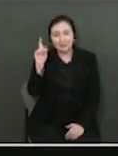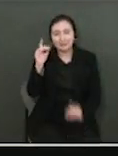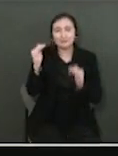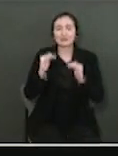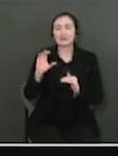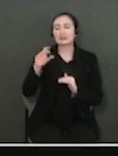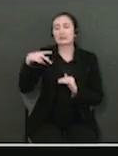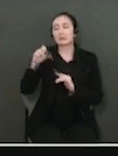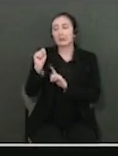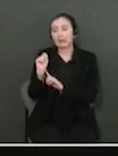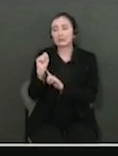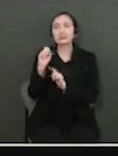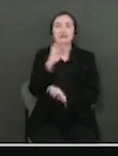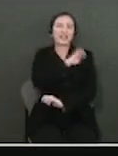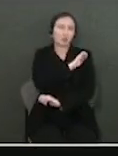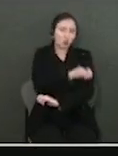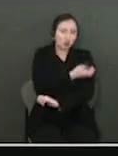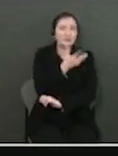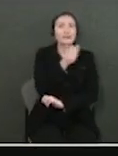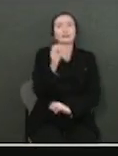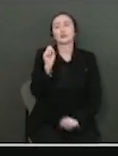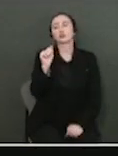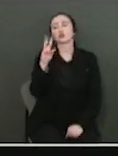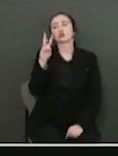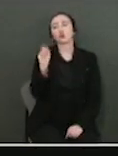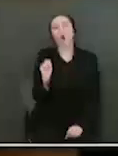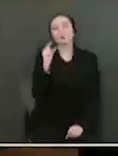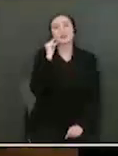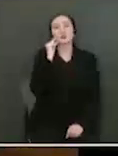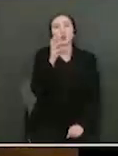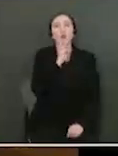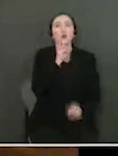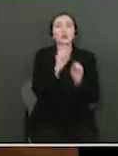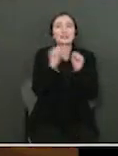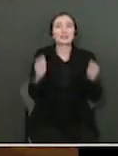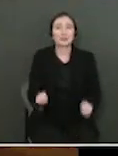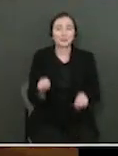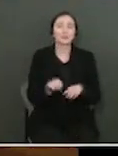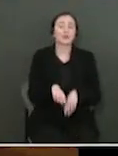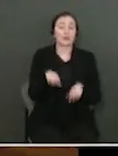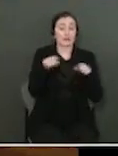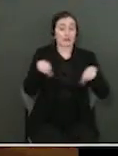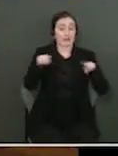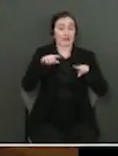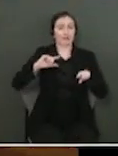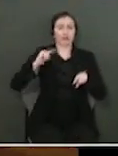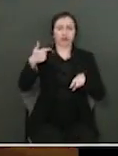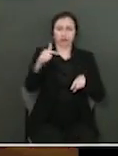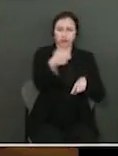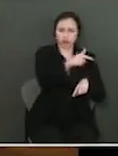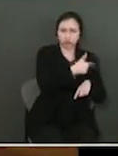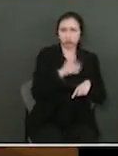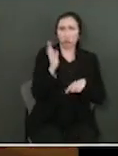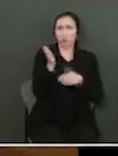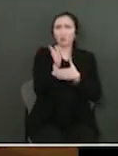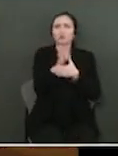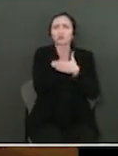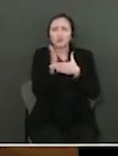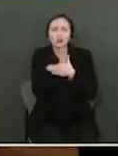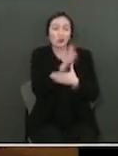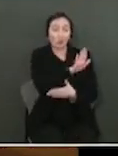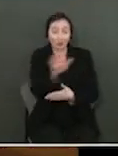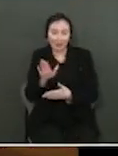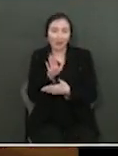with SAWS. They'll each share a bit about what their entities are doing to prepare in a moment. So just to